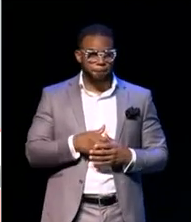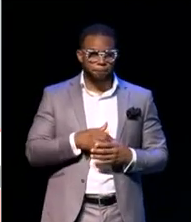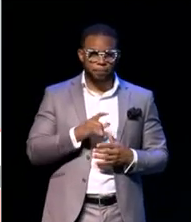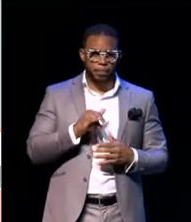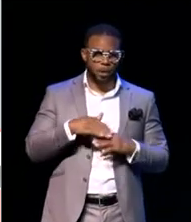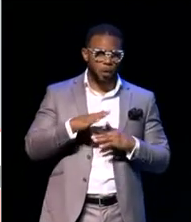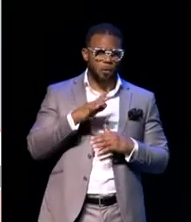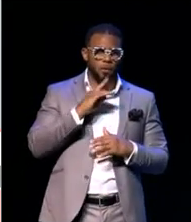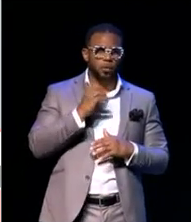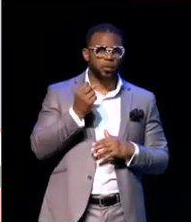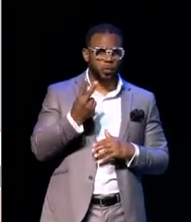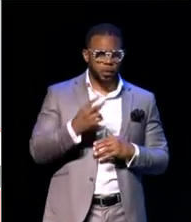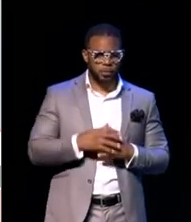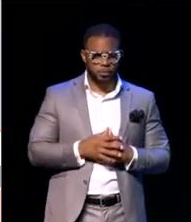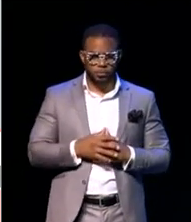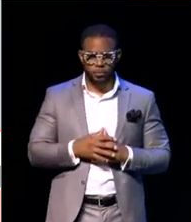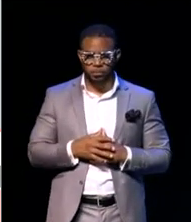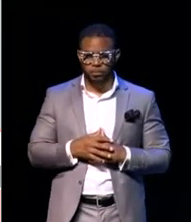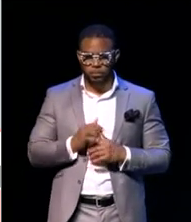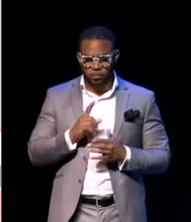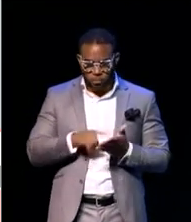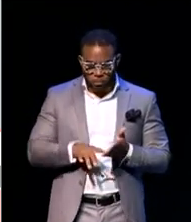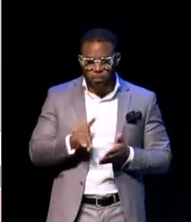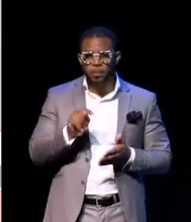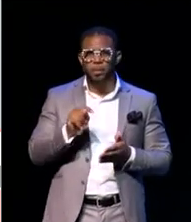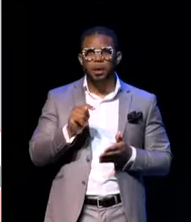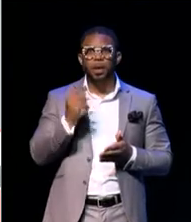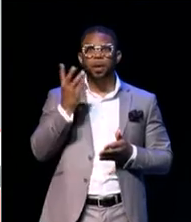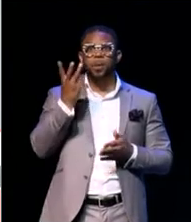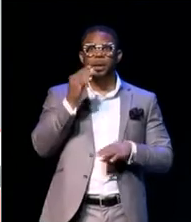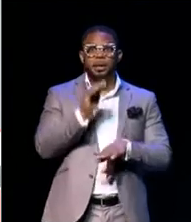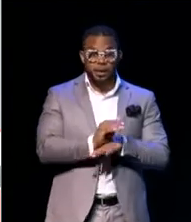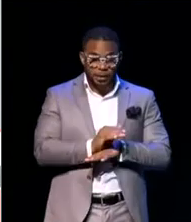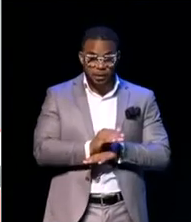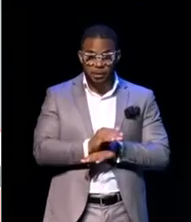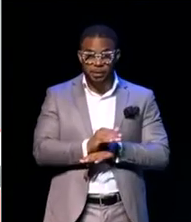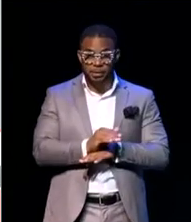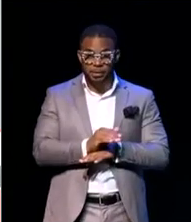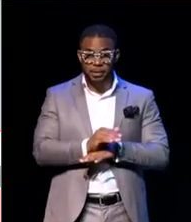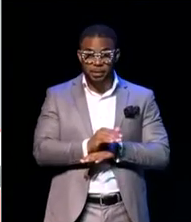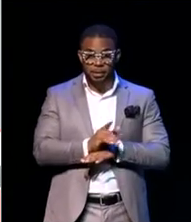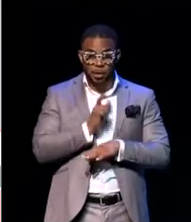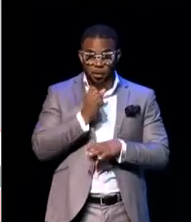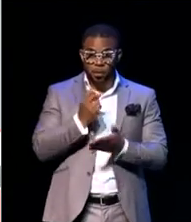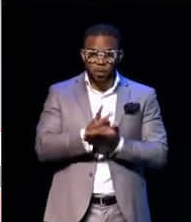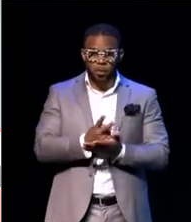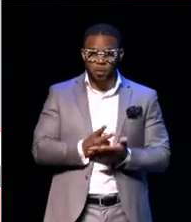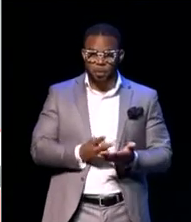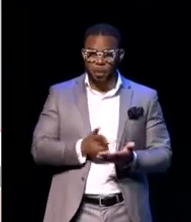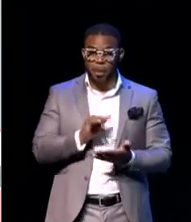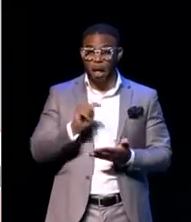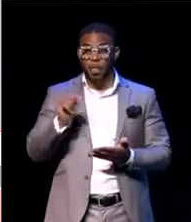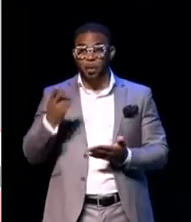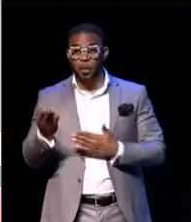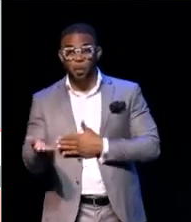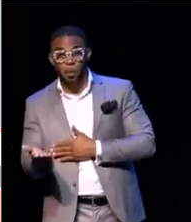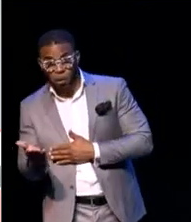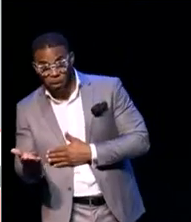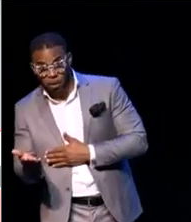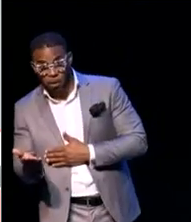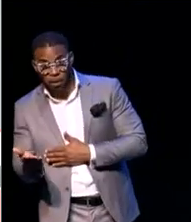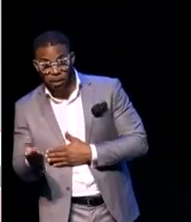were over 12. And we found out on a Wednesday night that they were going to approve it. By Thursday